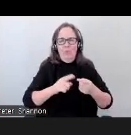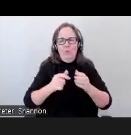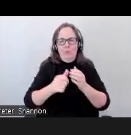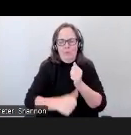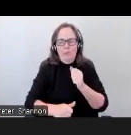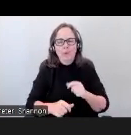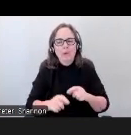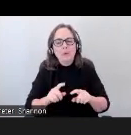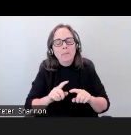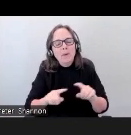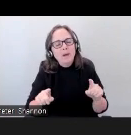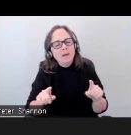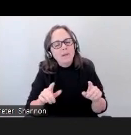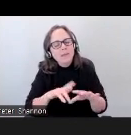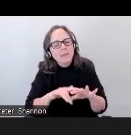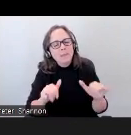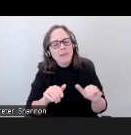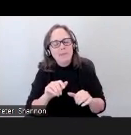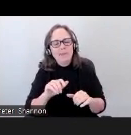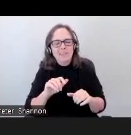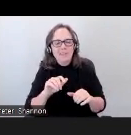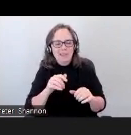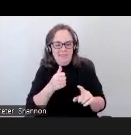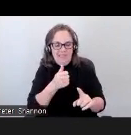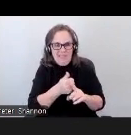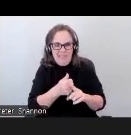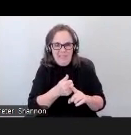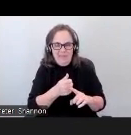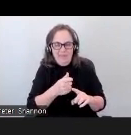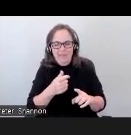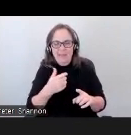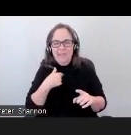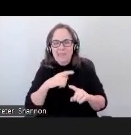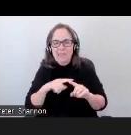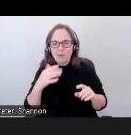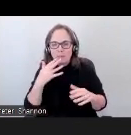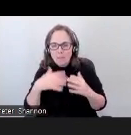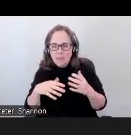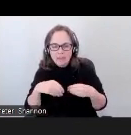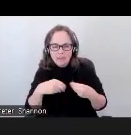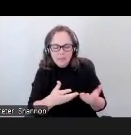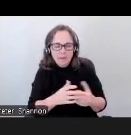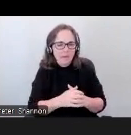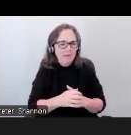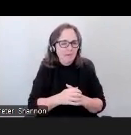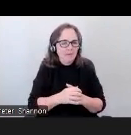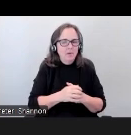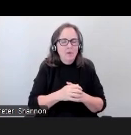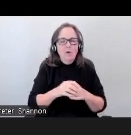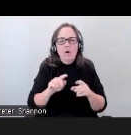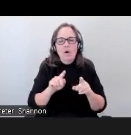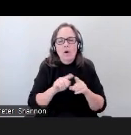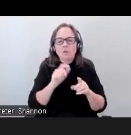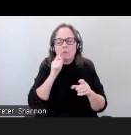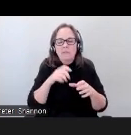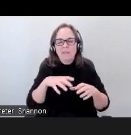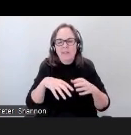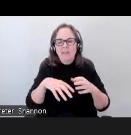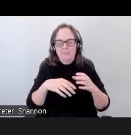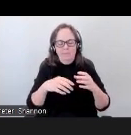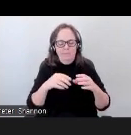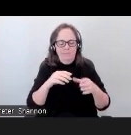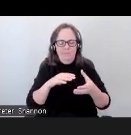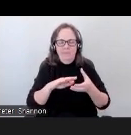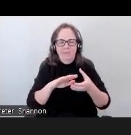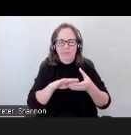also different in terms of anatomy. It has different blood supply. It also does not have one of the outer layer that